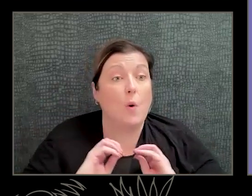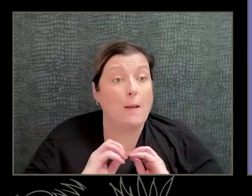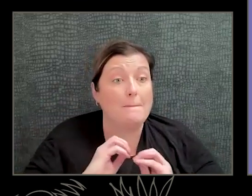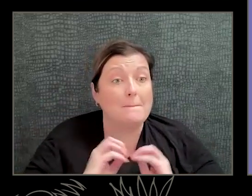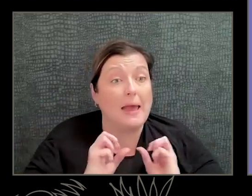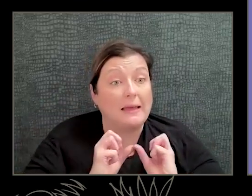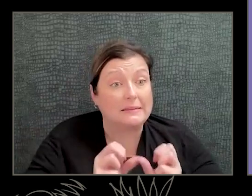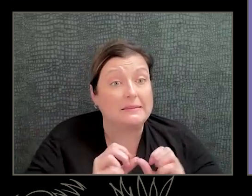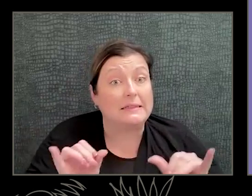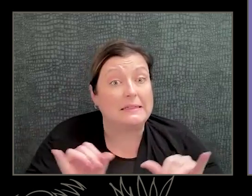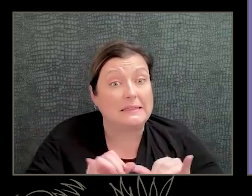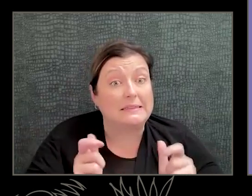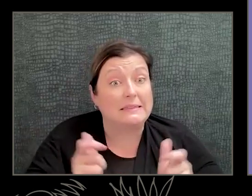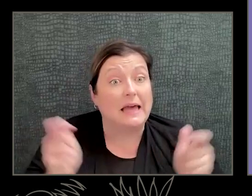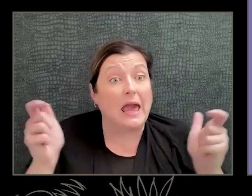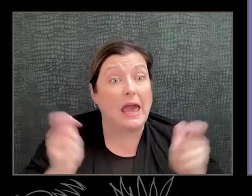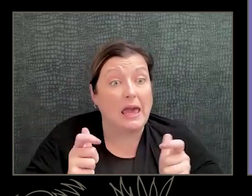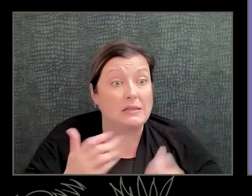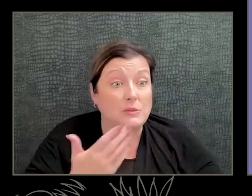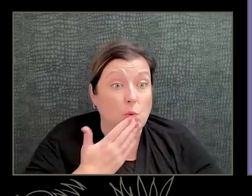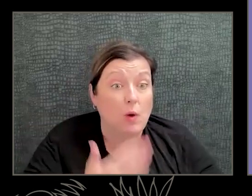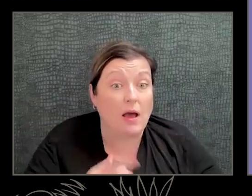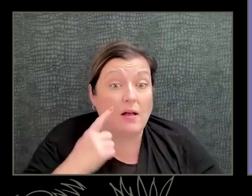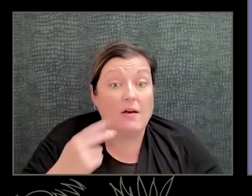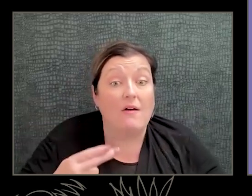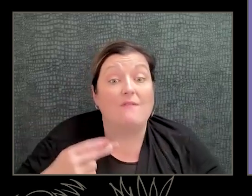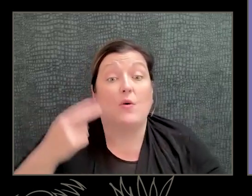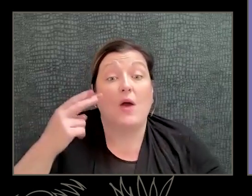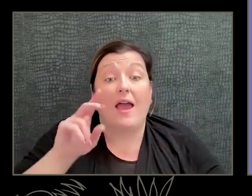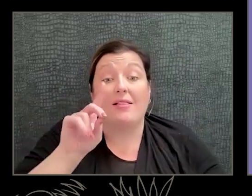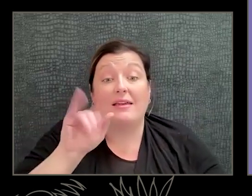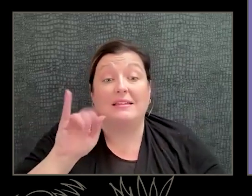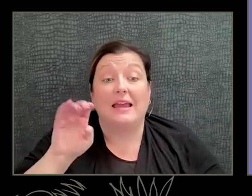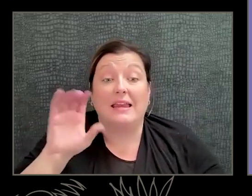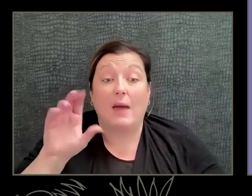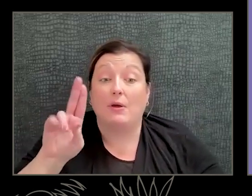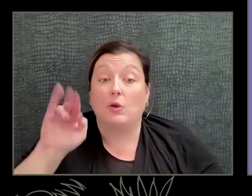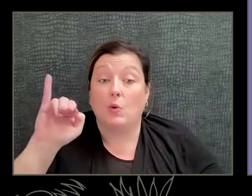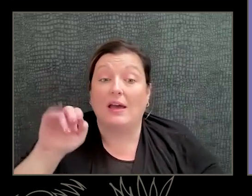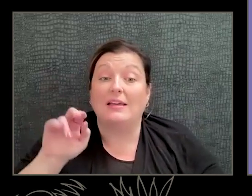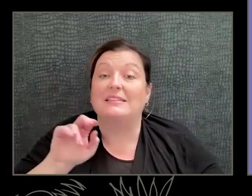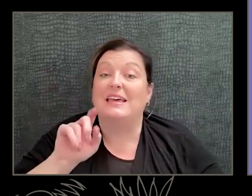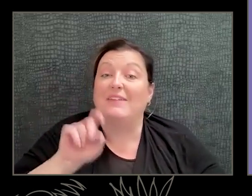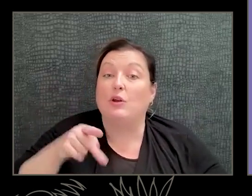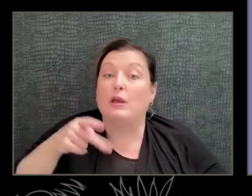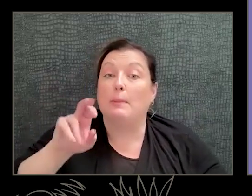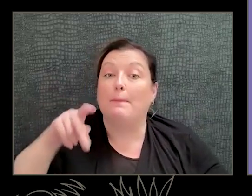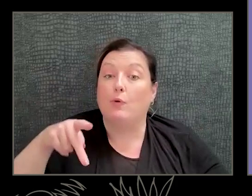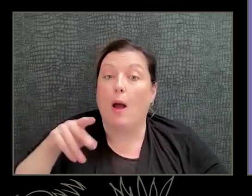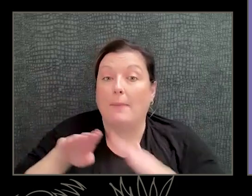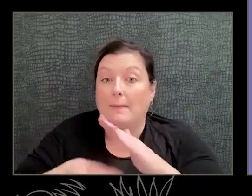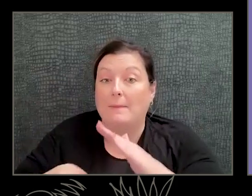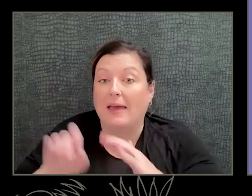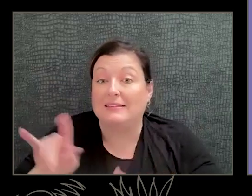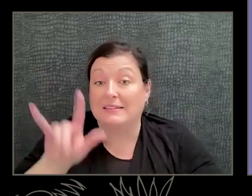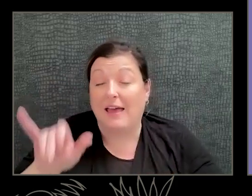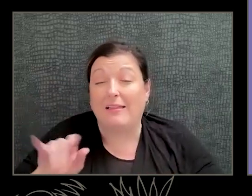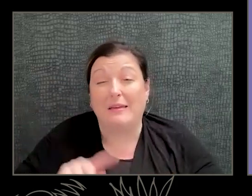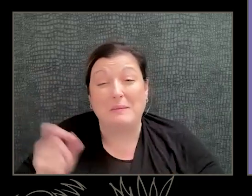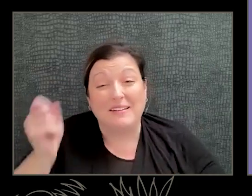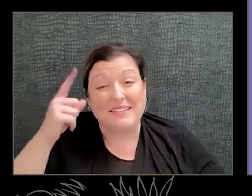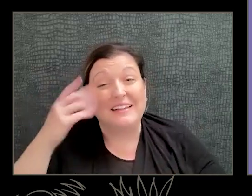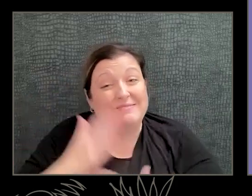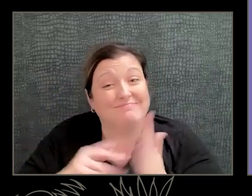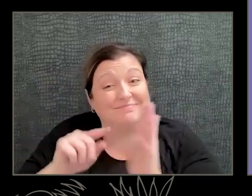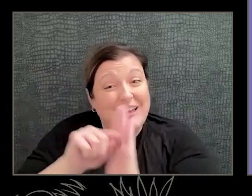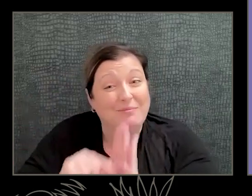well for highly dynamic UIs if you need prop-based styling. But it does come with some really, really heavy trade-offs. So the